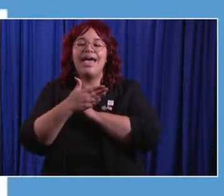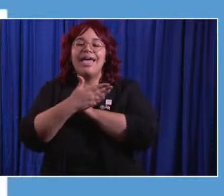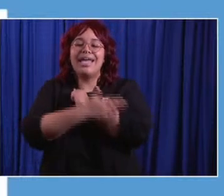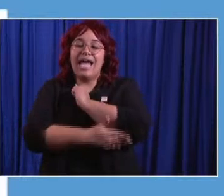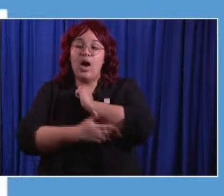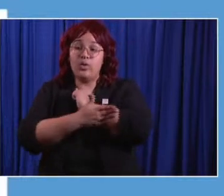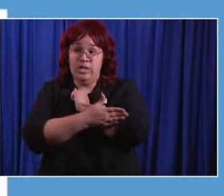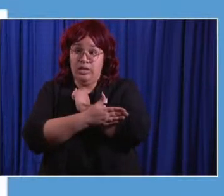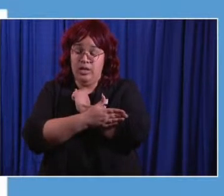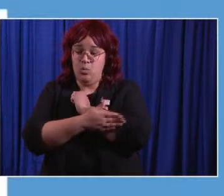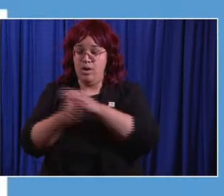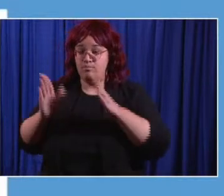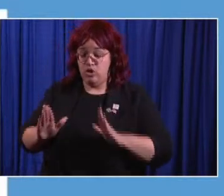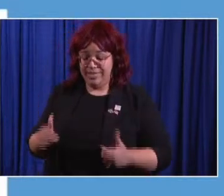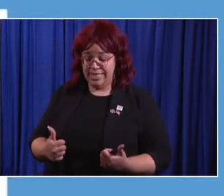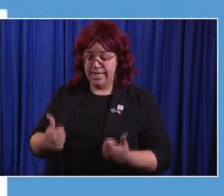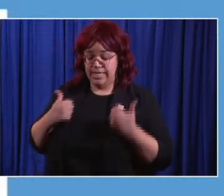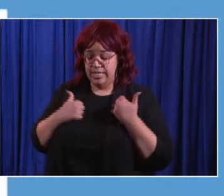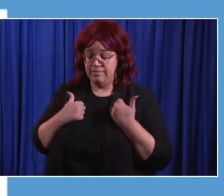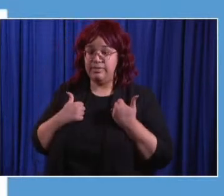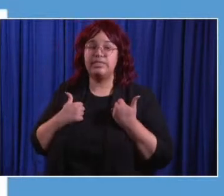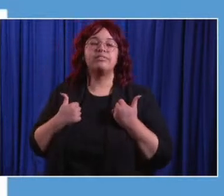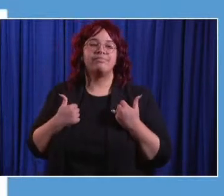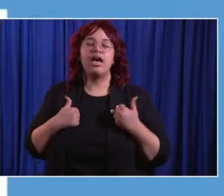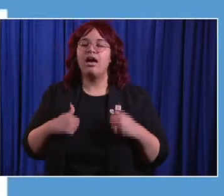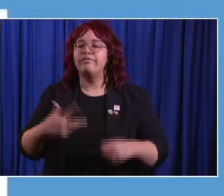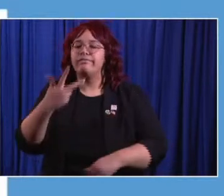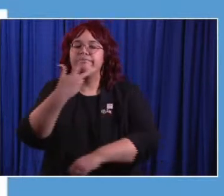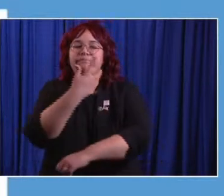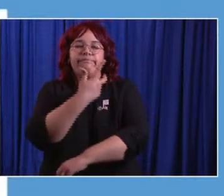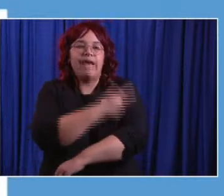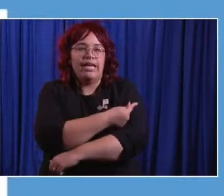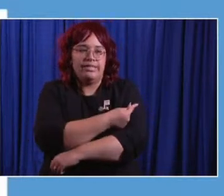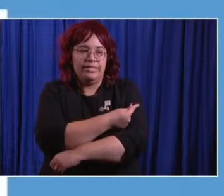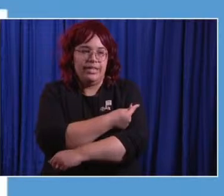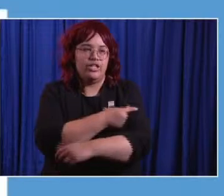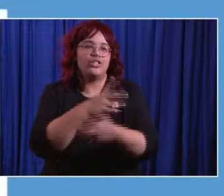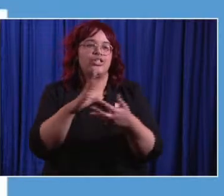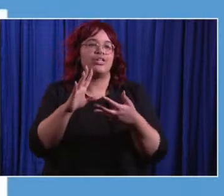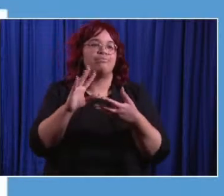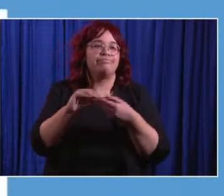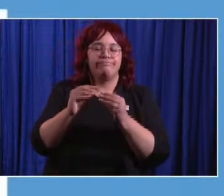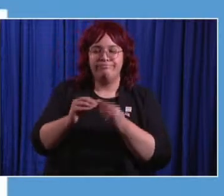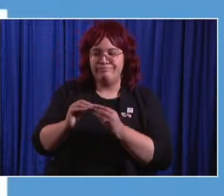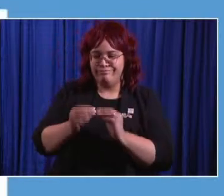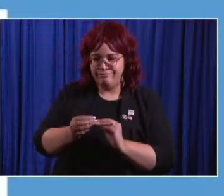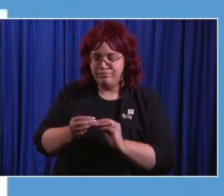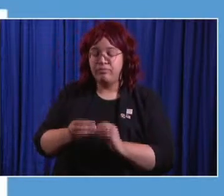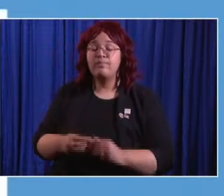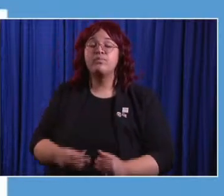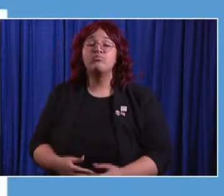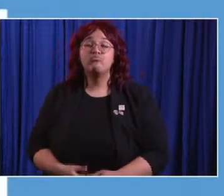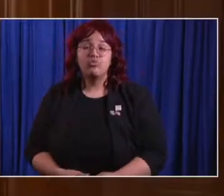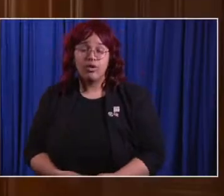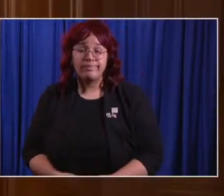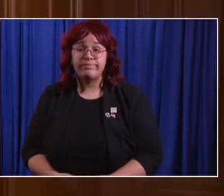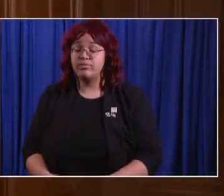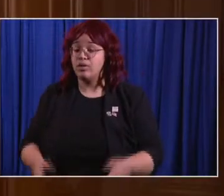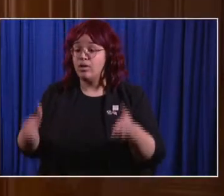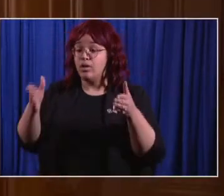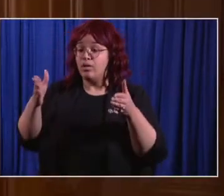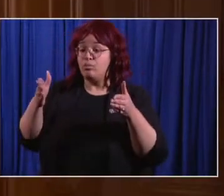is vaccinated in Ohio, no matter where they get the vaccine, it goes back and attributes